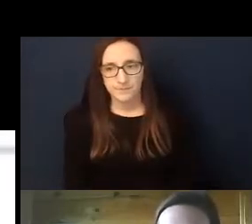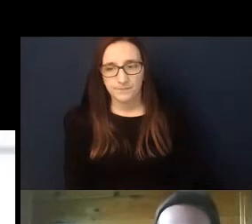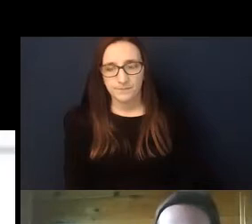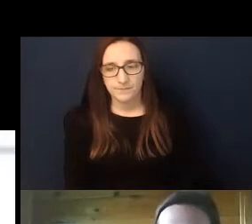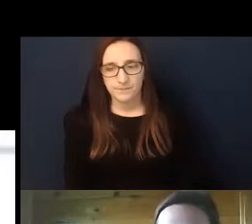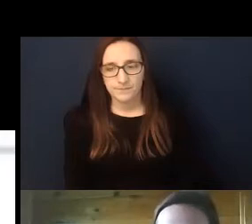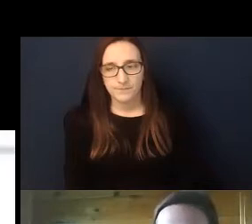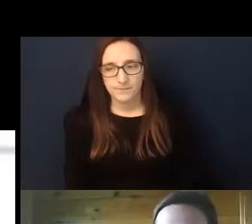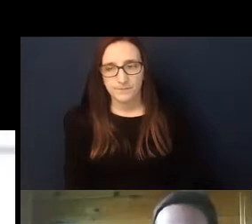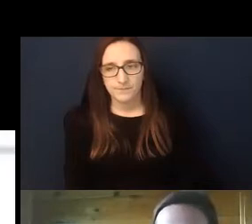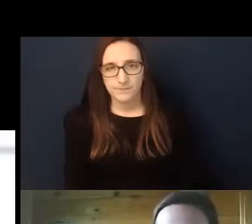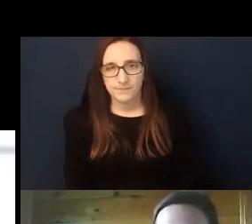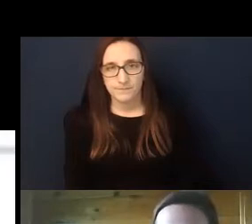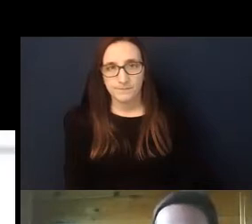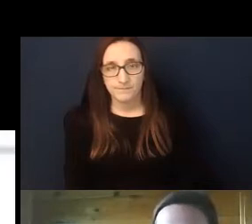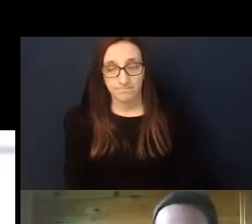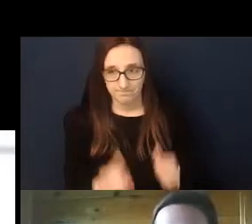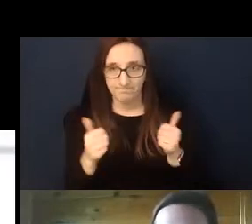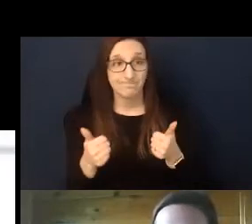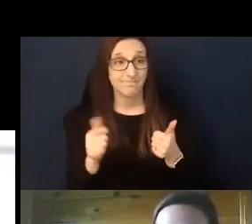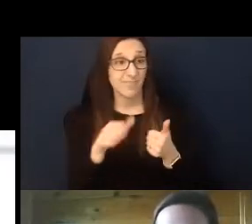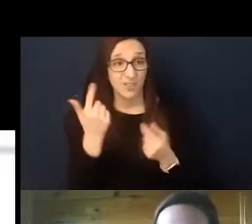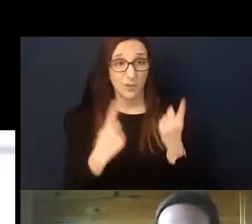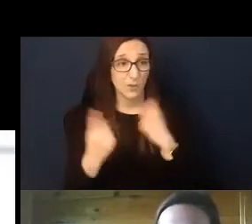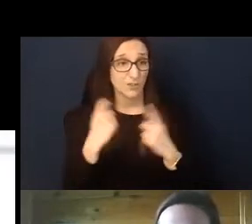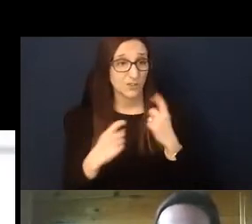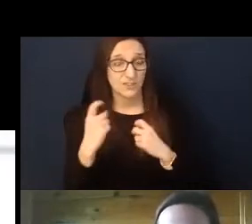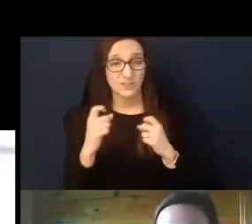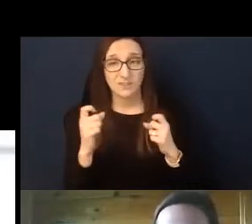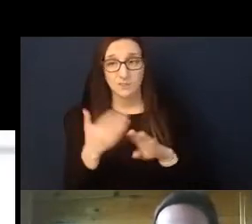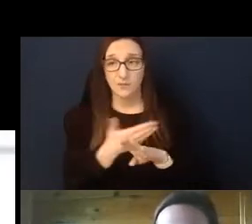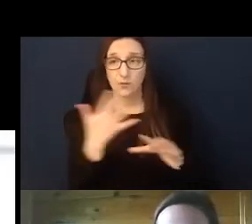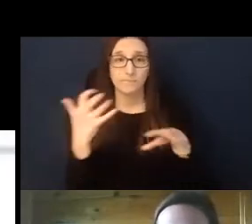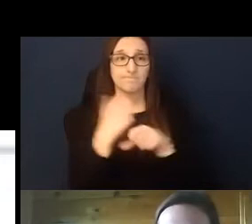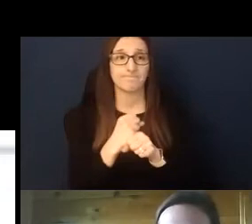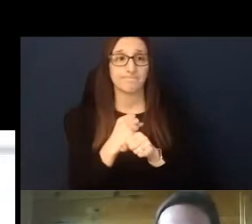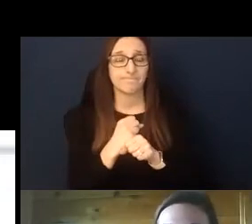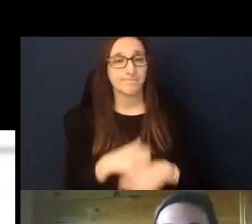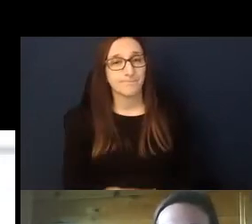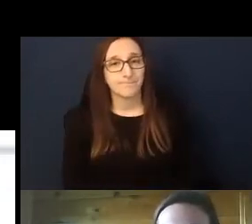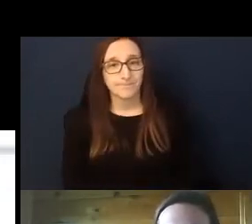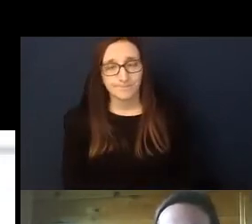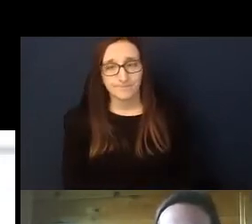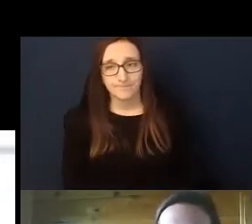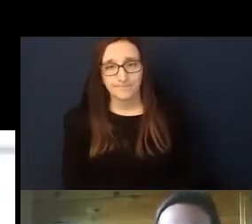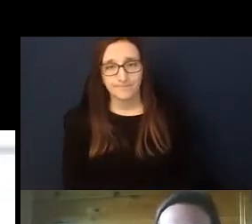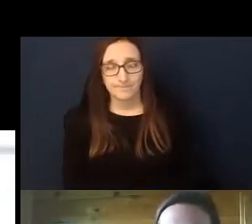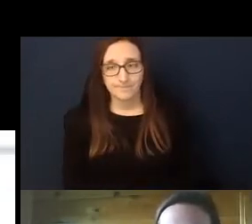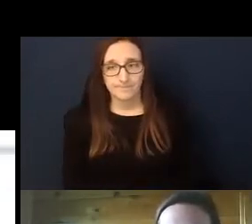it. Okay. Any other questions before we close out tonight?